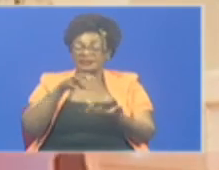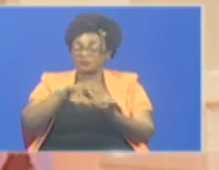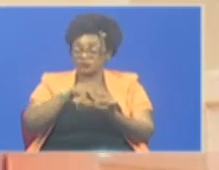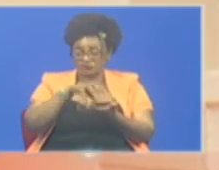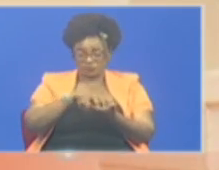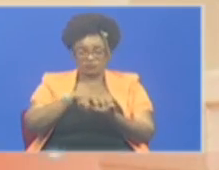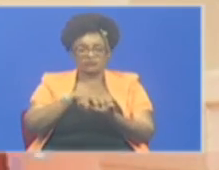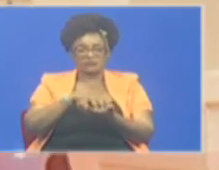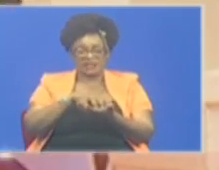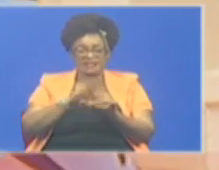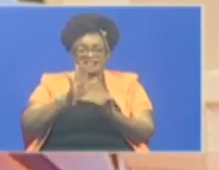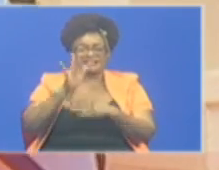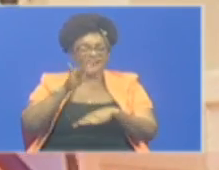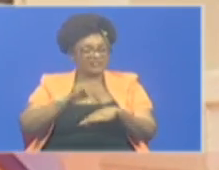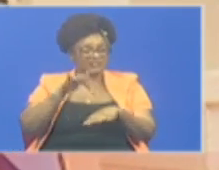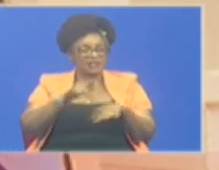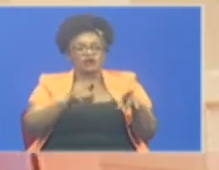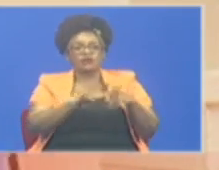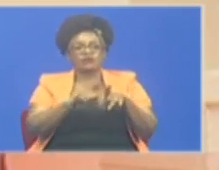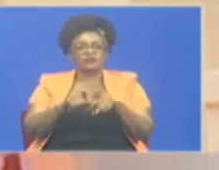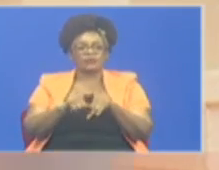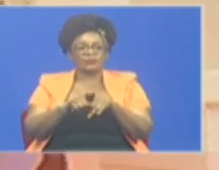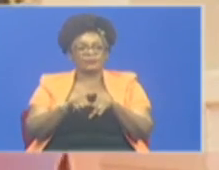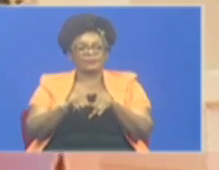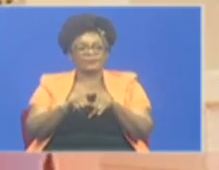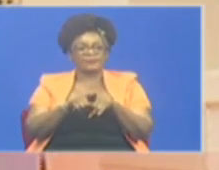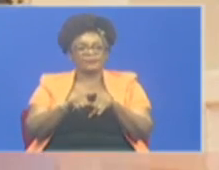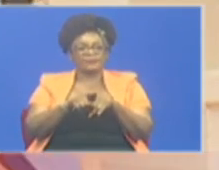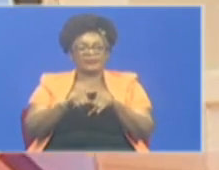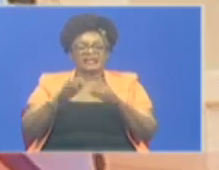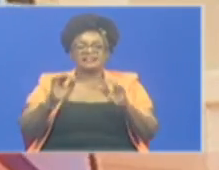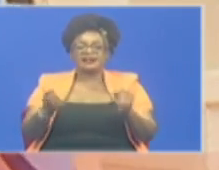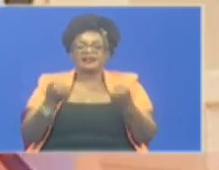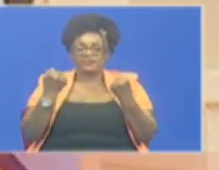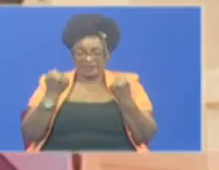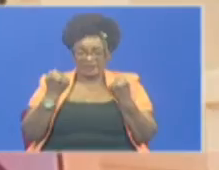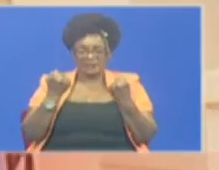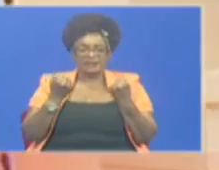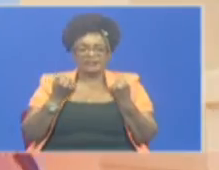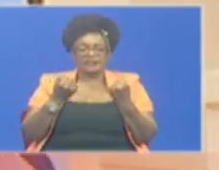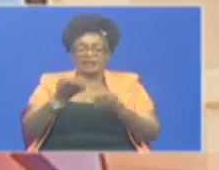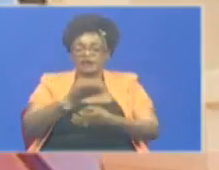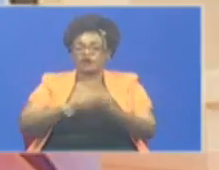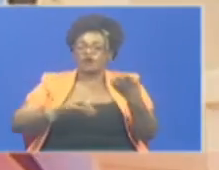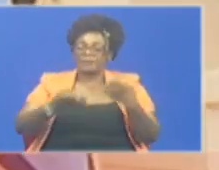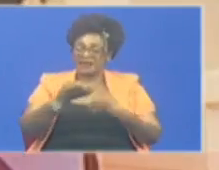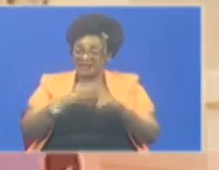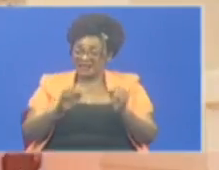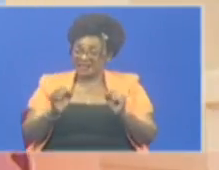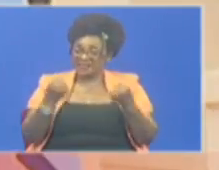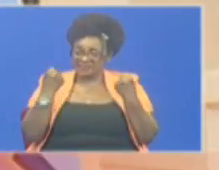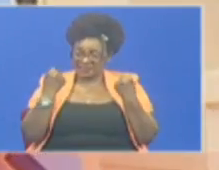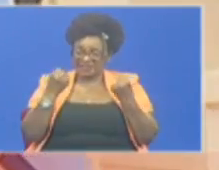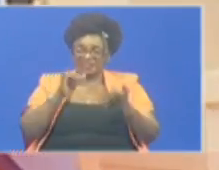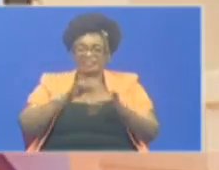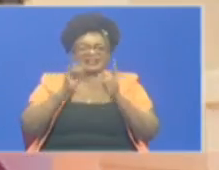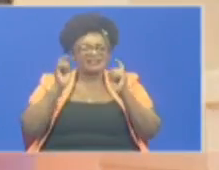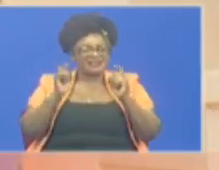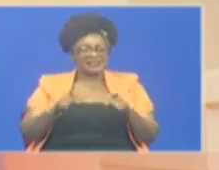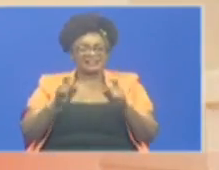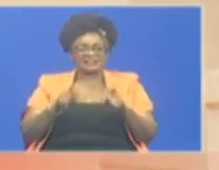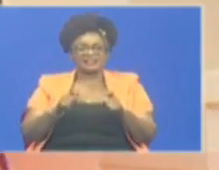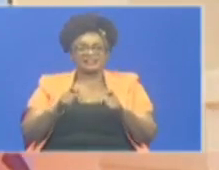effects, as well as the recovery, economic recovery, that needs to also